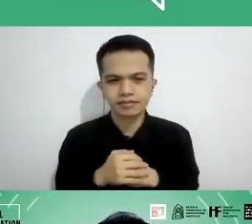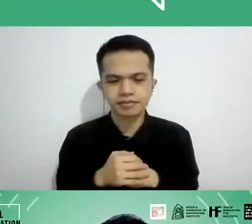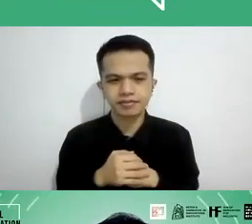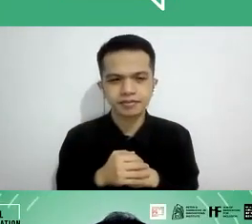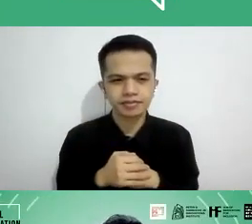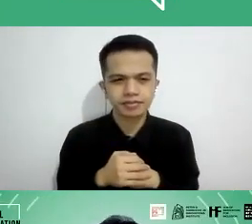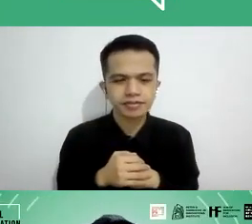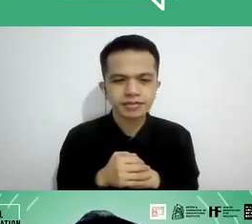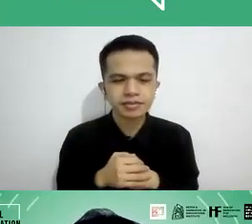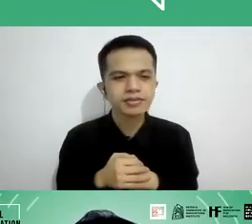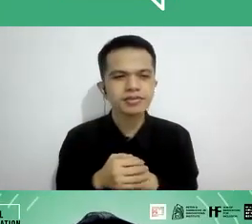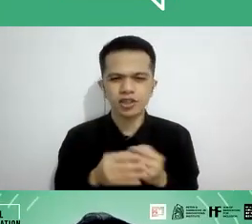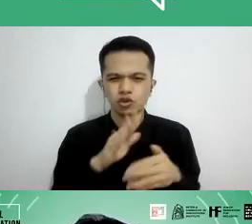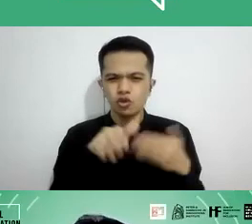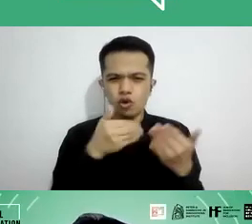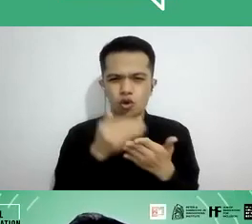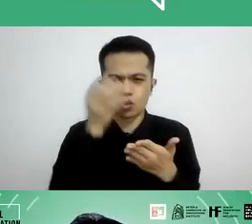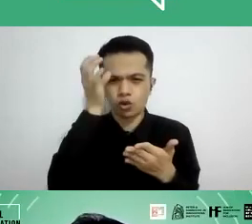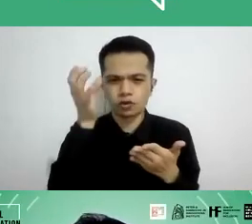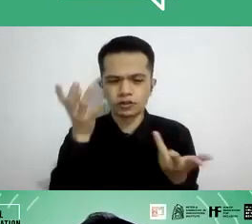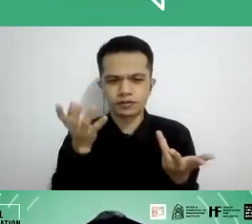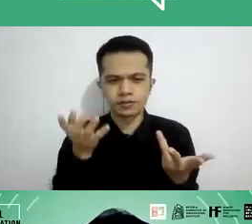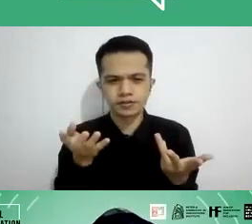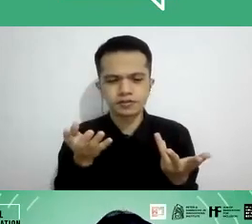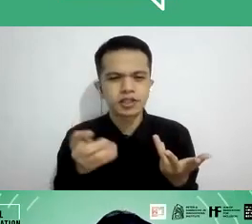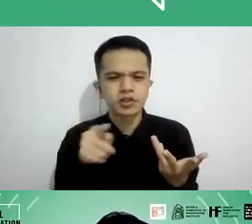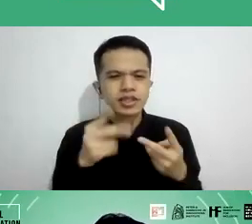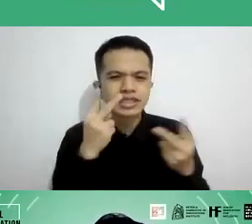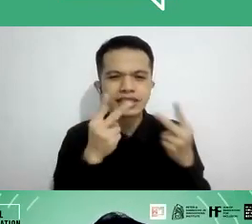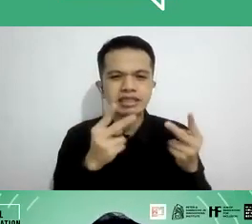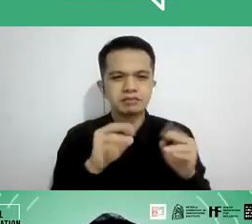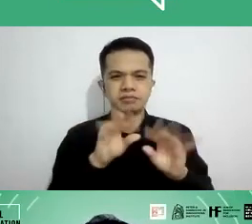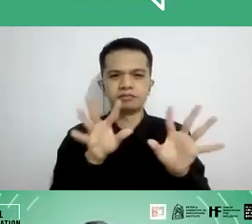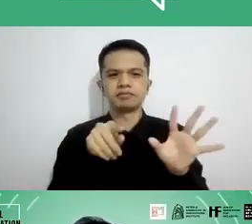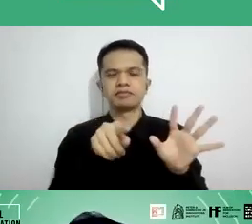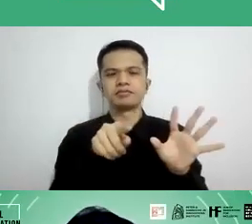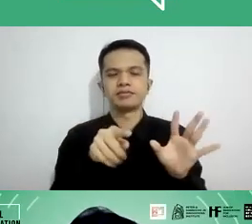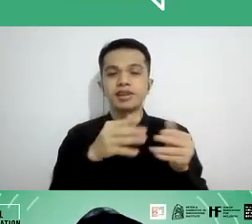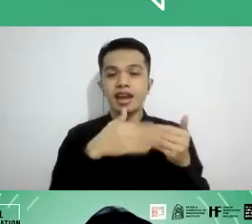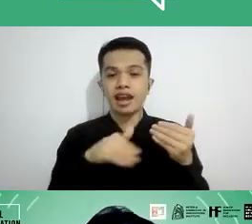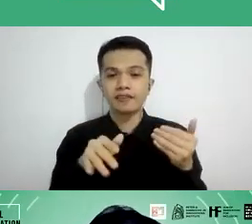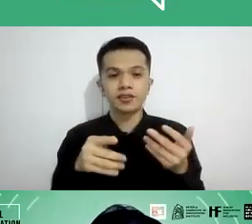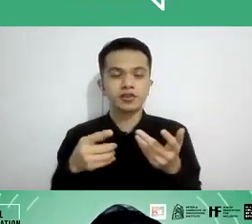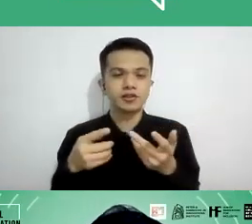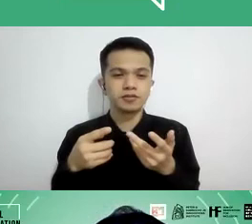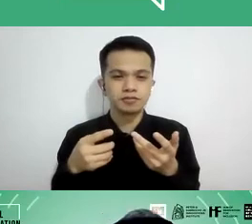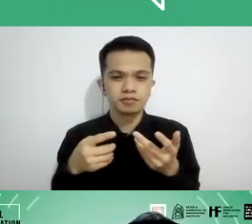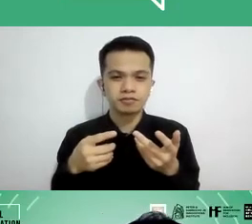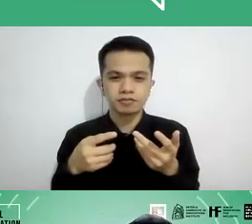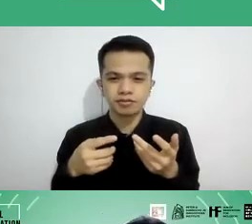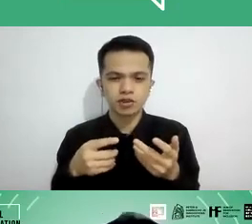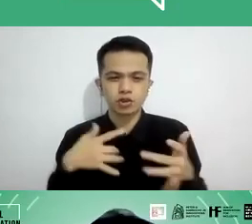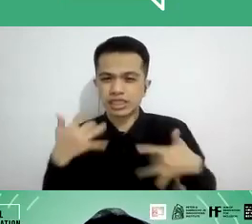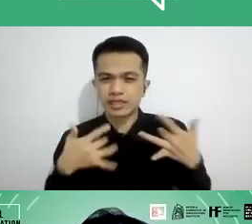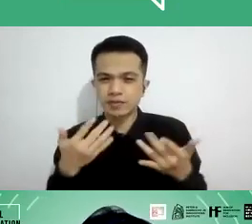And when we talk about all of these concepts, you can see clearly here that after having gone through a lot of the exciting